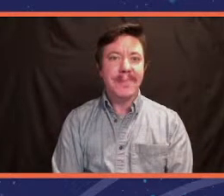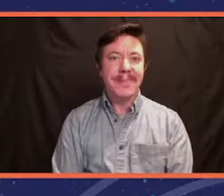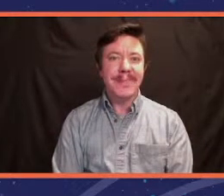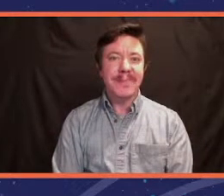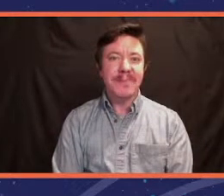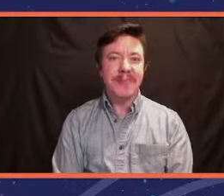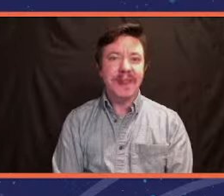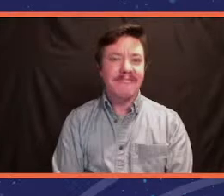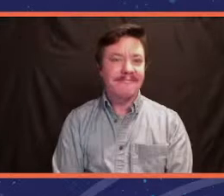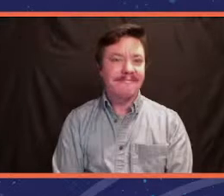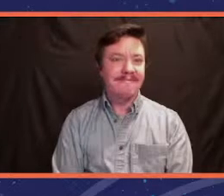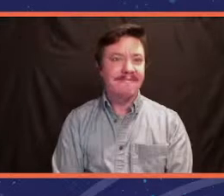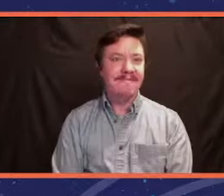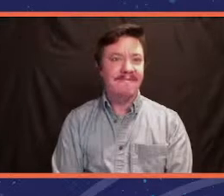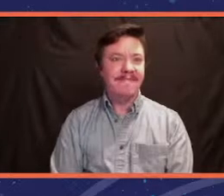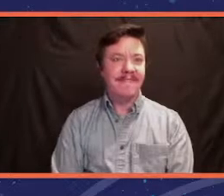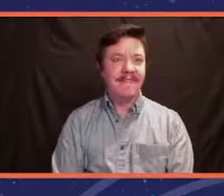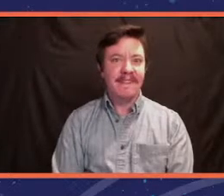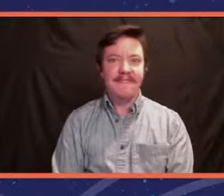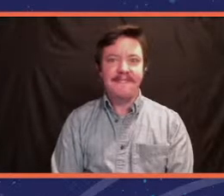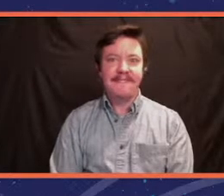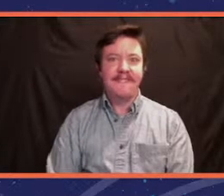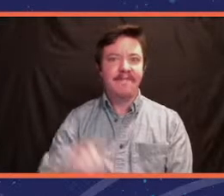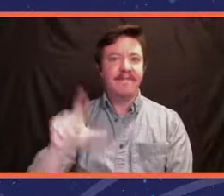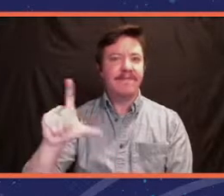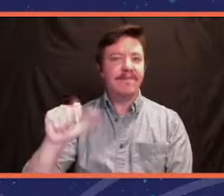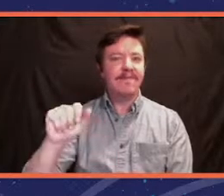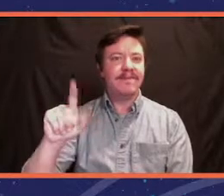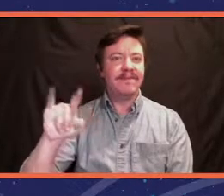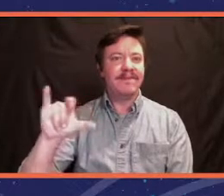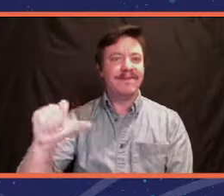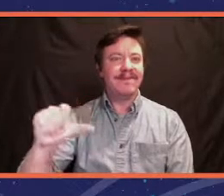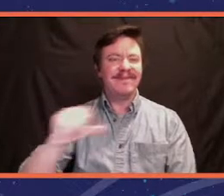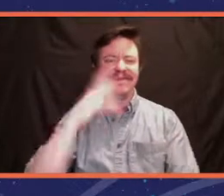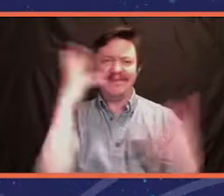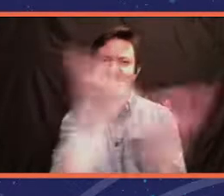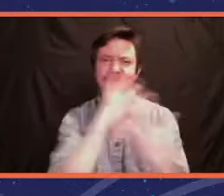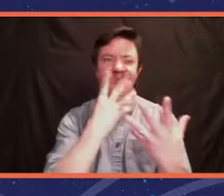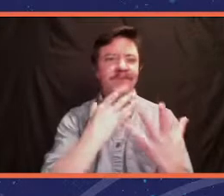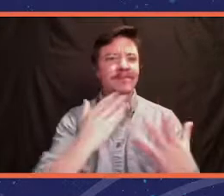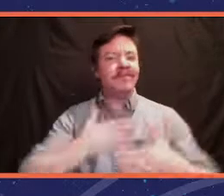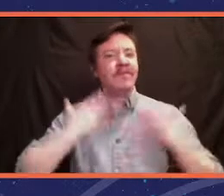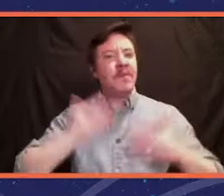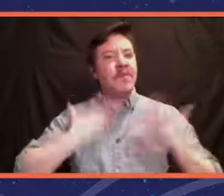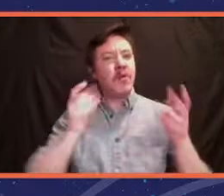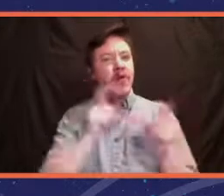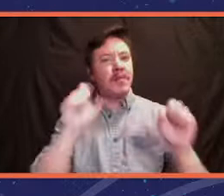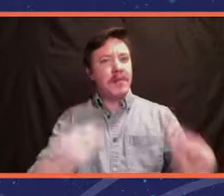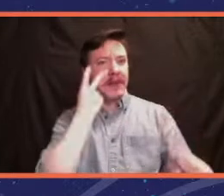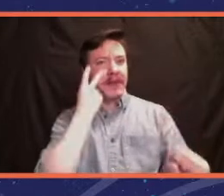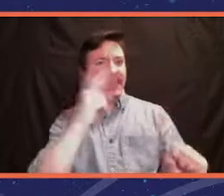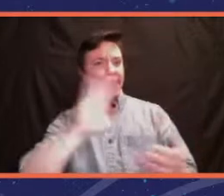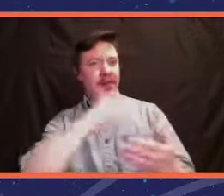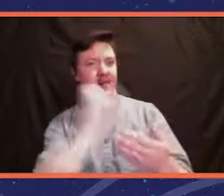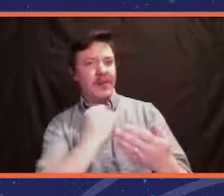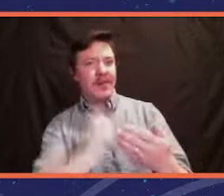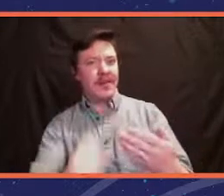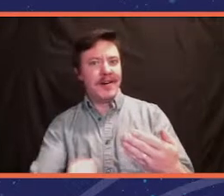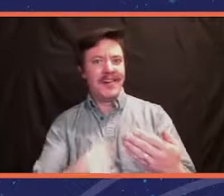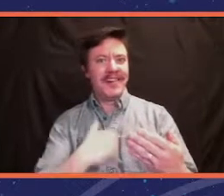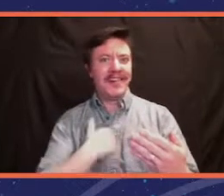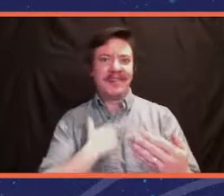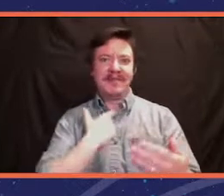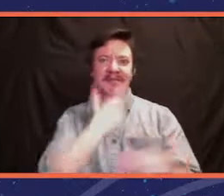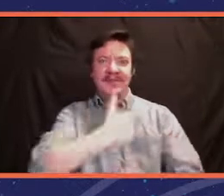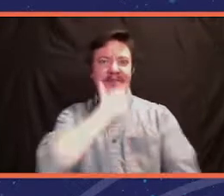That was beautiful. I'm so glad folks got to see your art. I'm so excited for people to see it. I wish I could sit with it and just like really